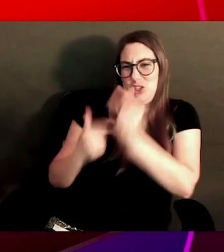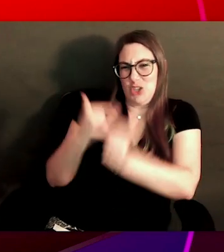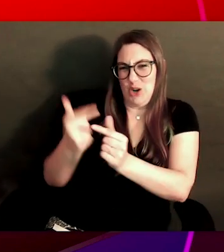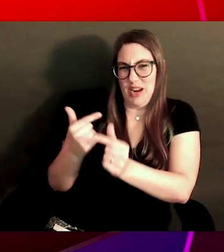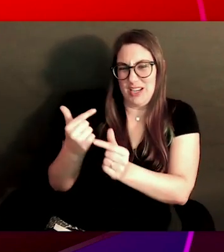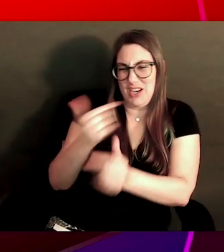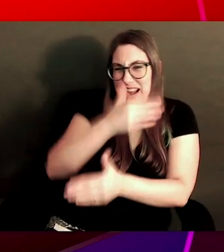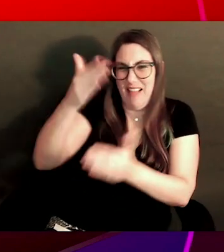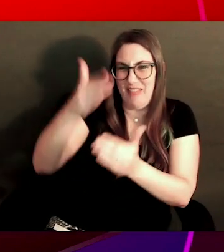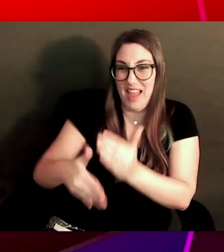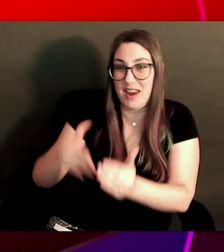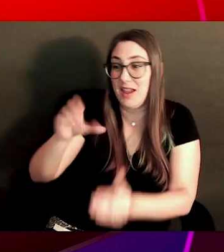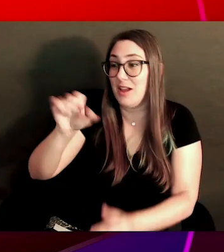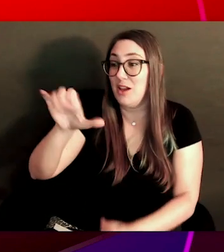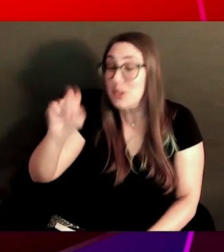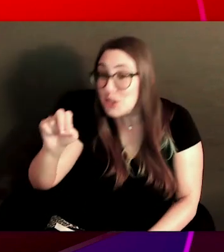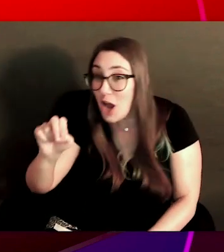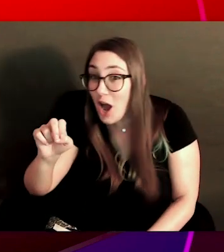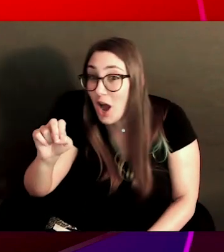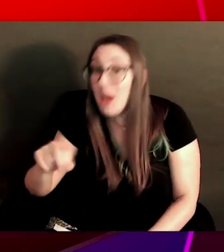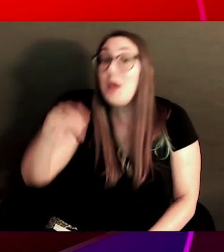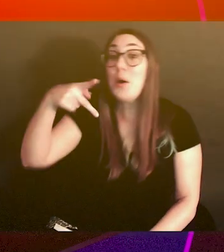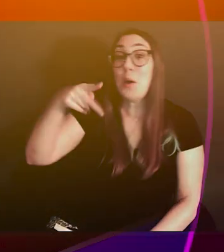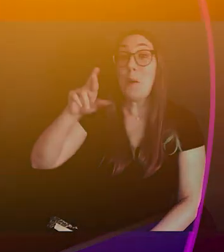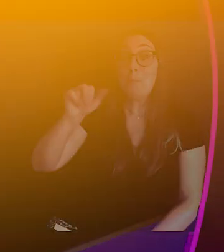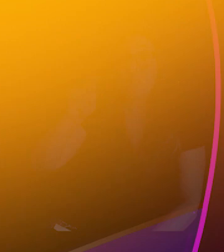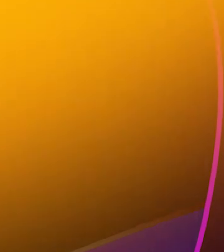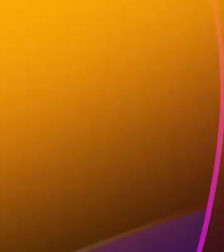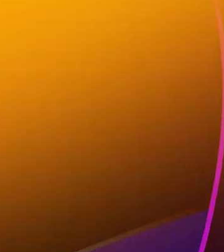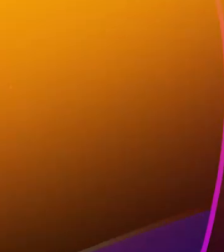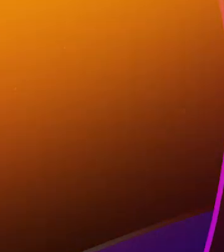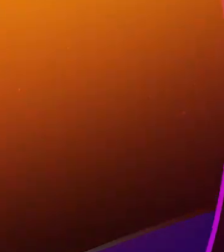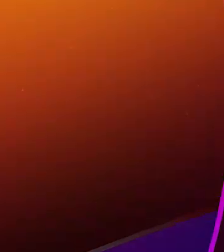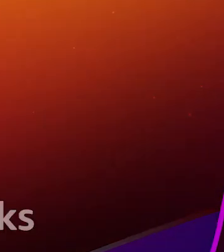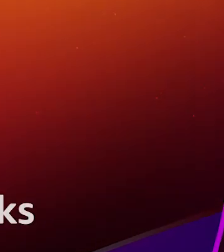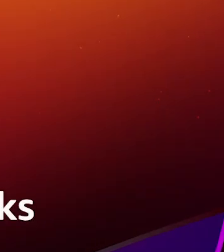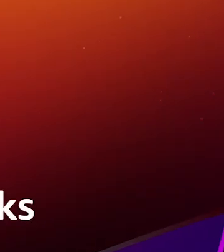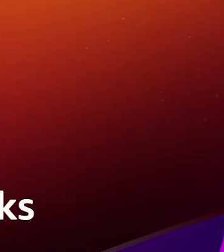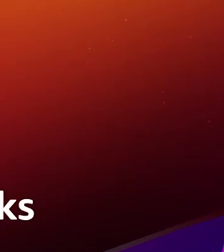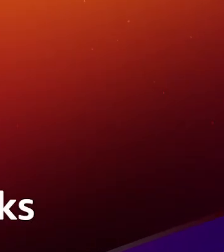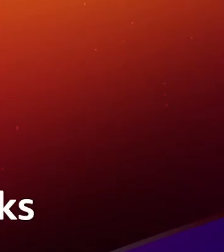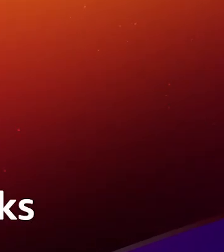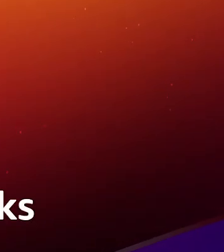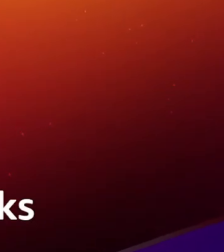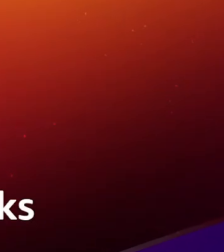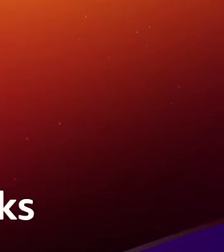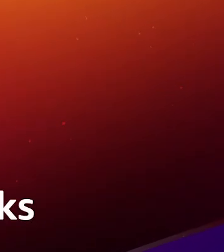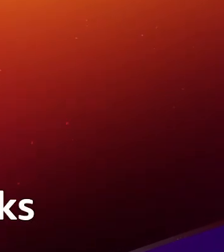Prashant, Sean, thank you both for joining us. We'll be right back.